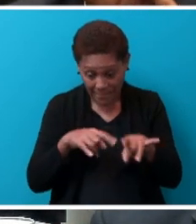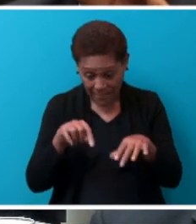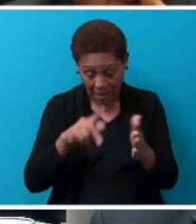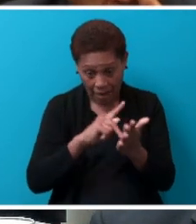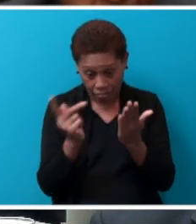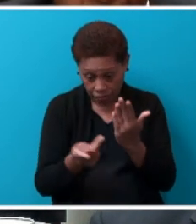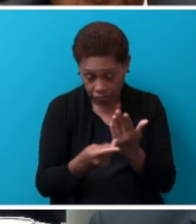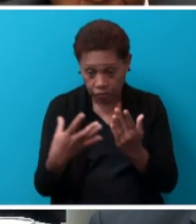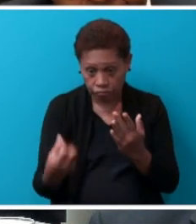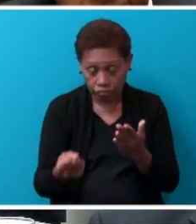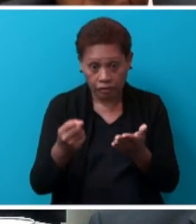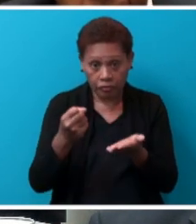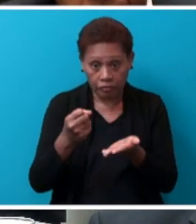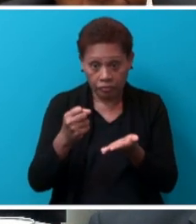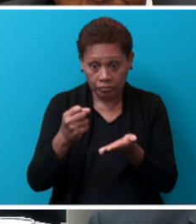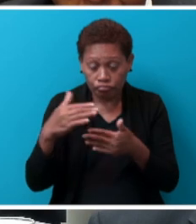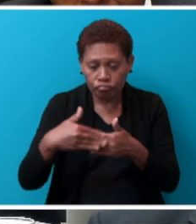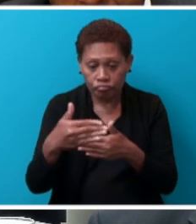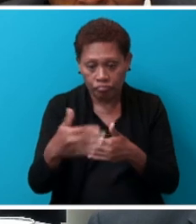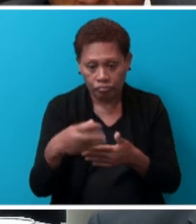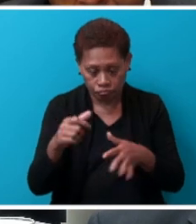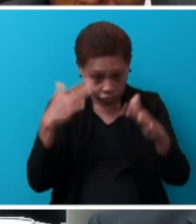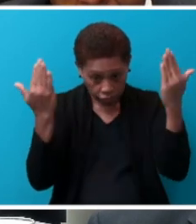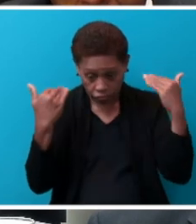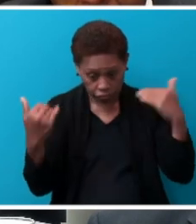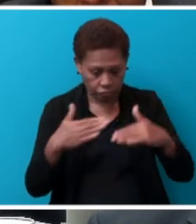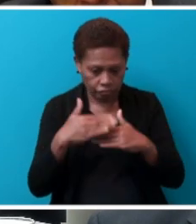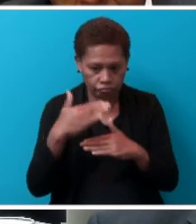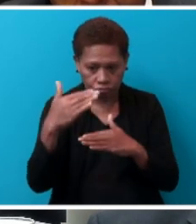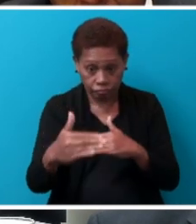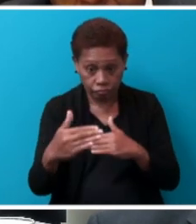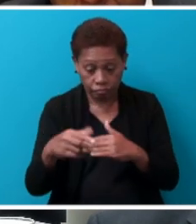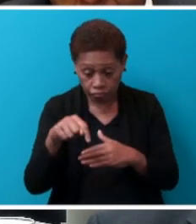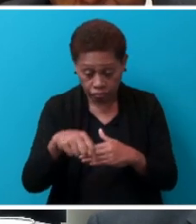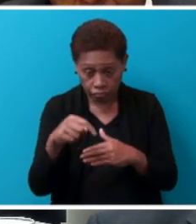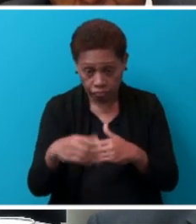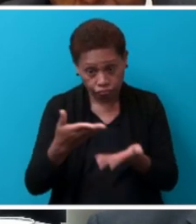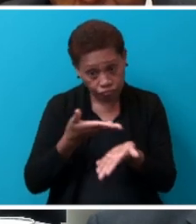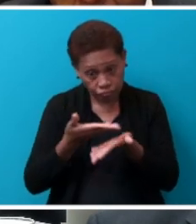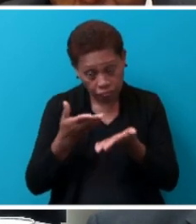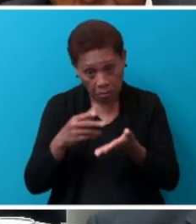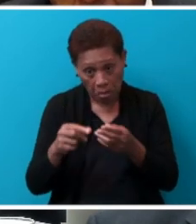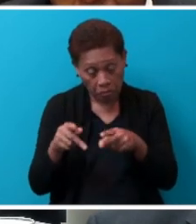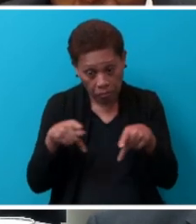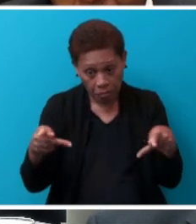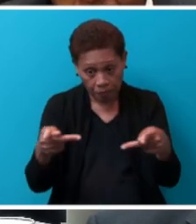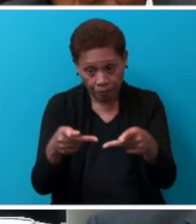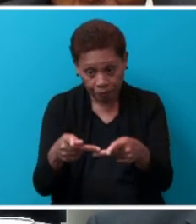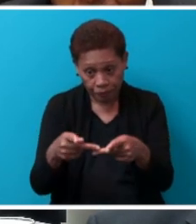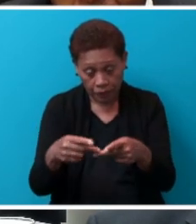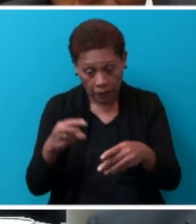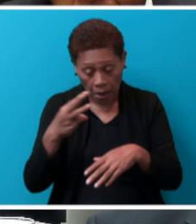thoroughly addressed. Honourable Speaker, as we move forward, initial discussions have taken place between my ministry and the